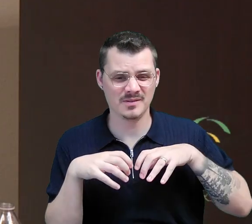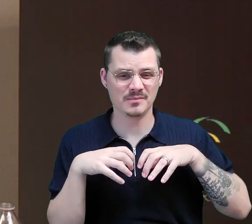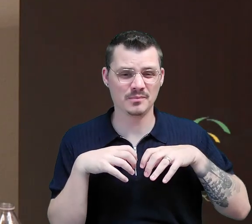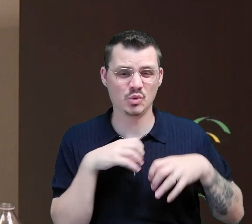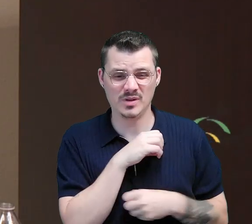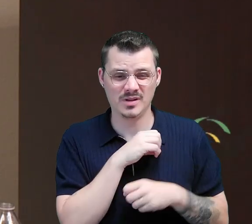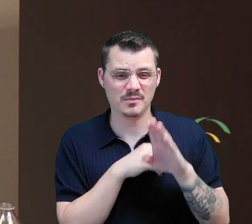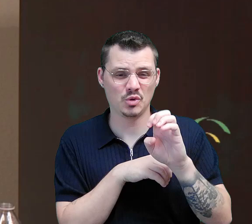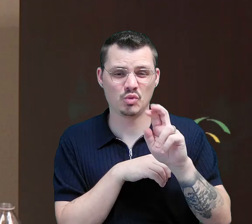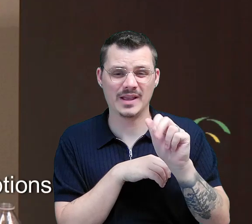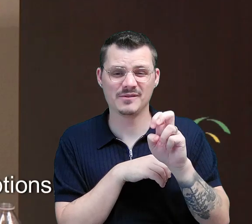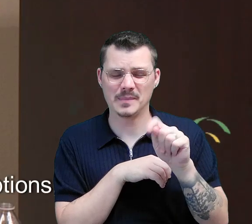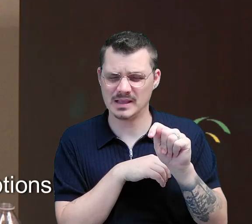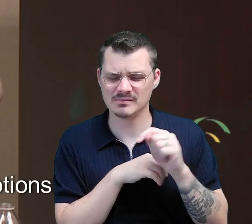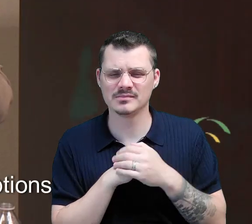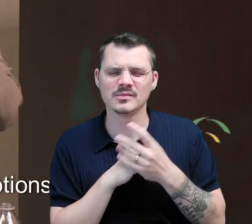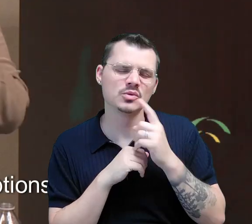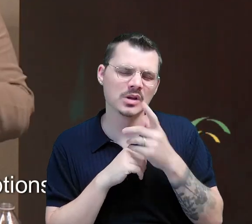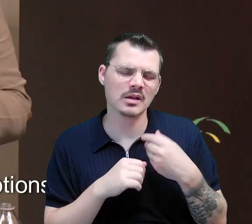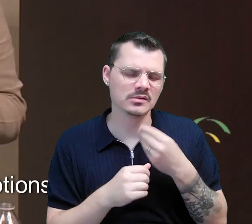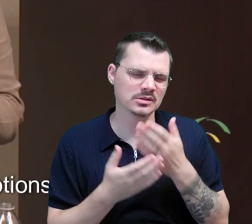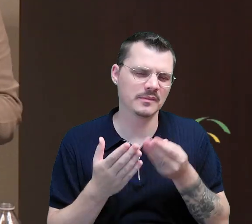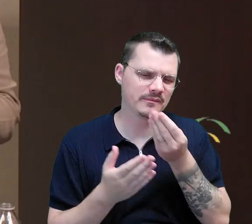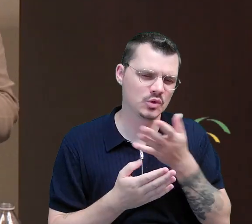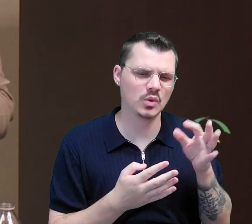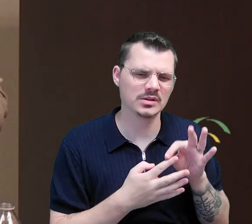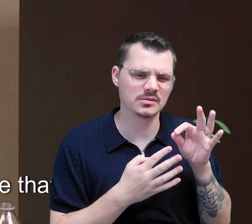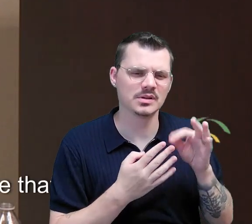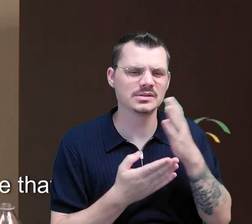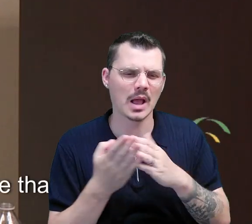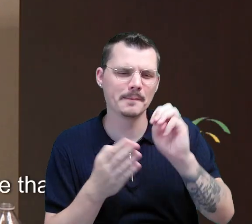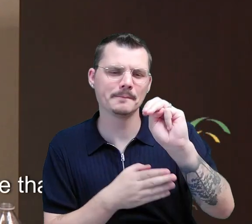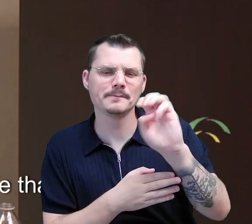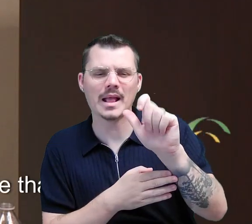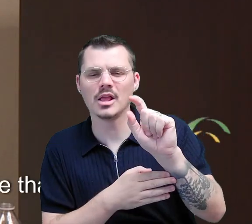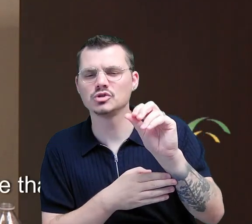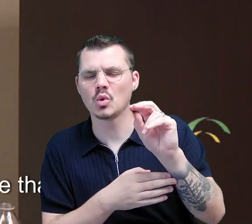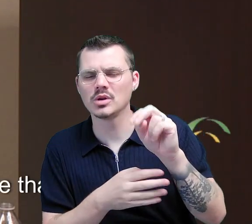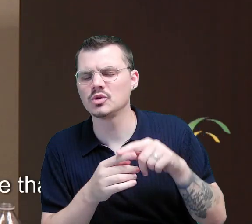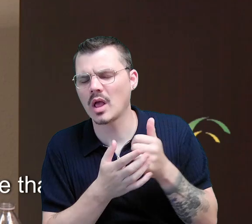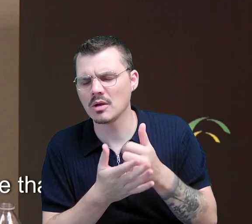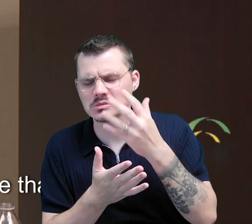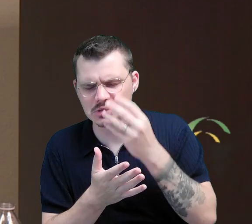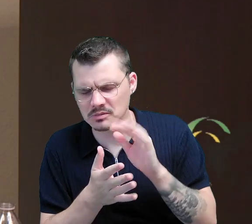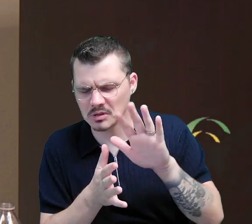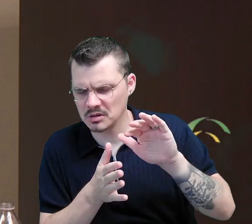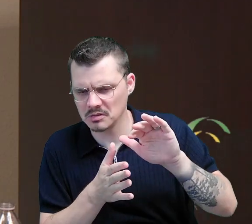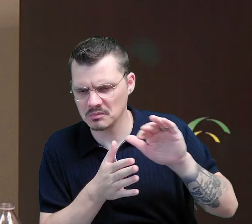Bereavement, for the most part, there's, can be a few exceptions, a little melatonin to help people sleep, stuff like